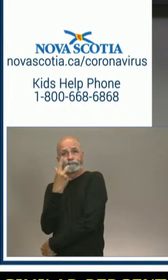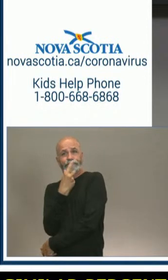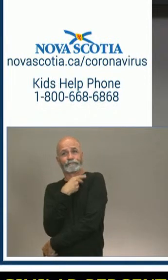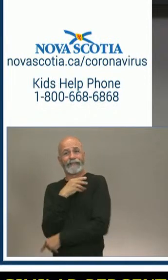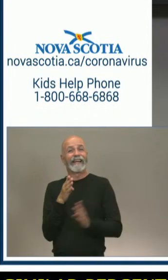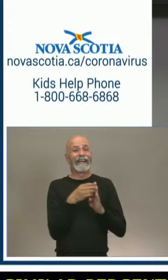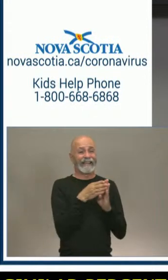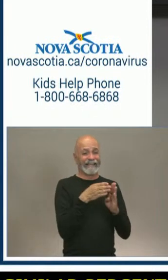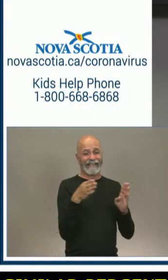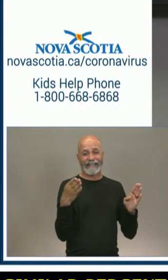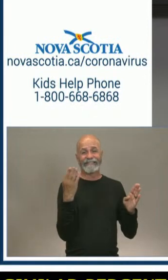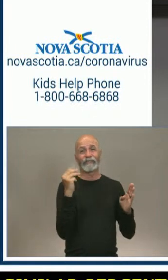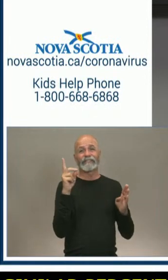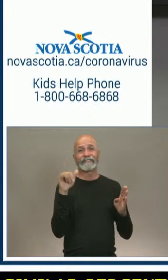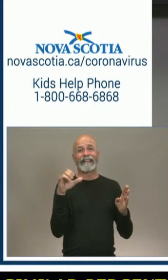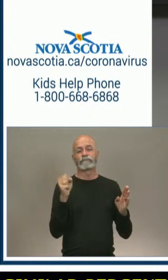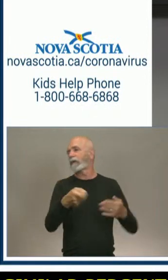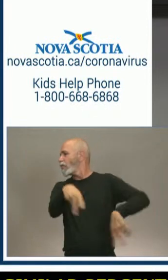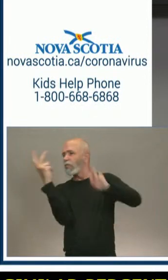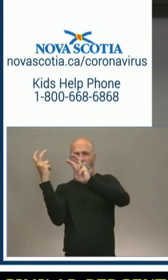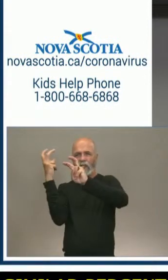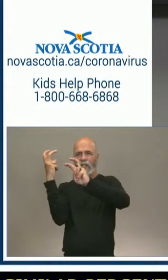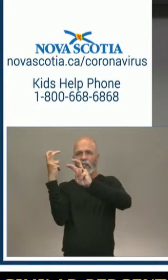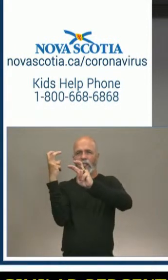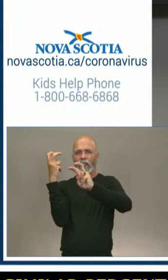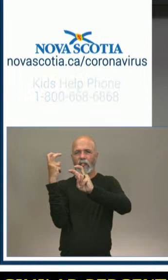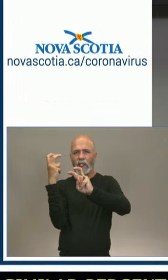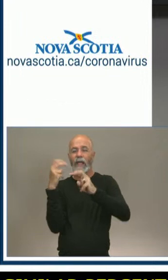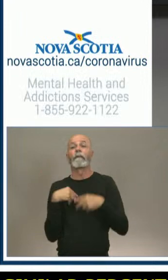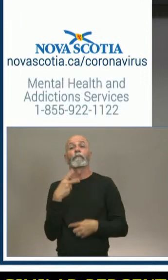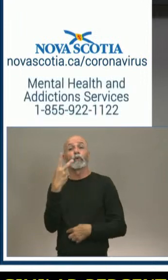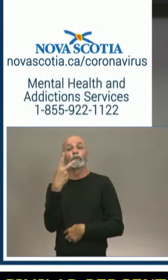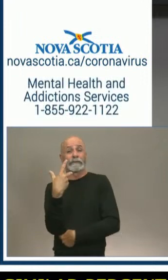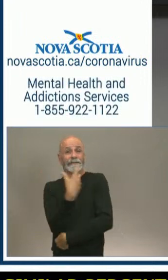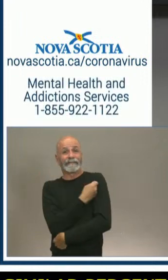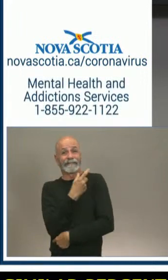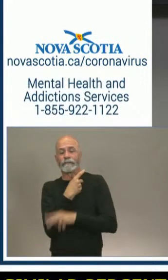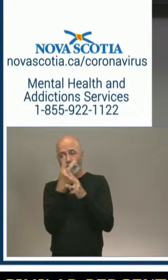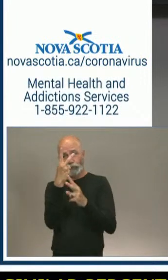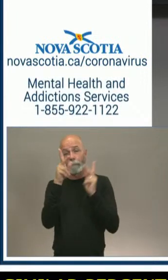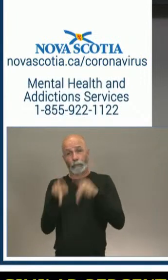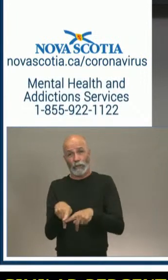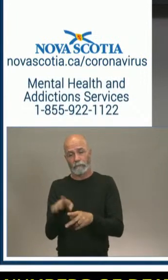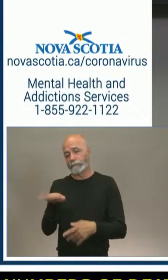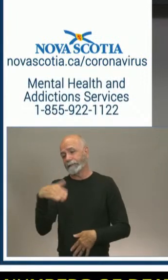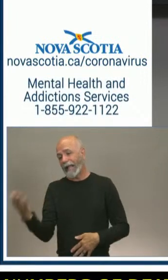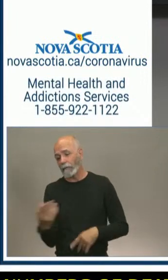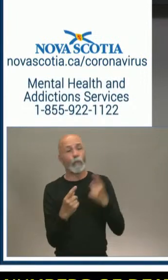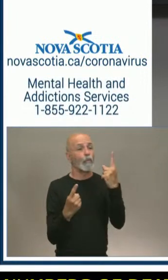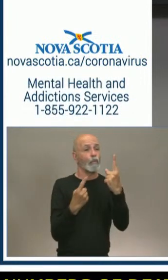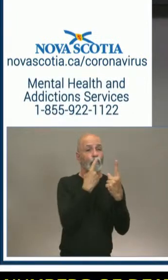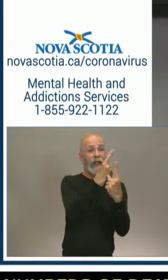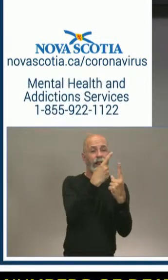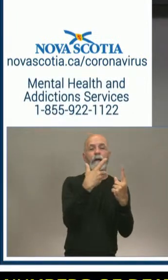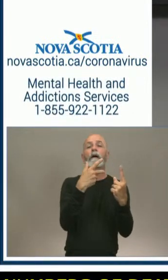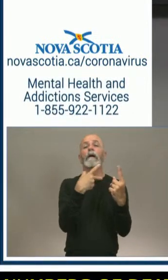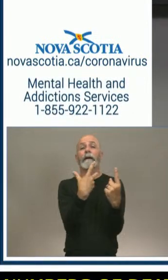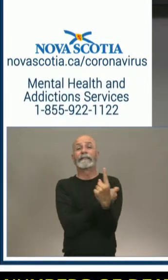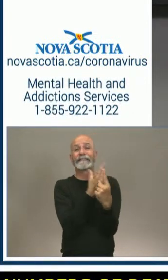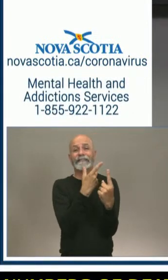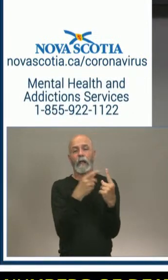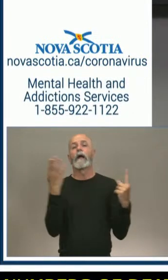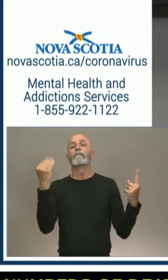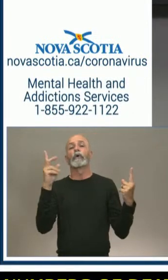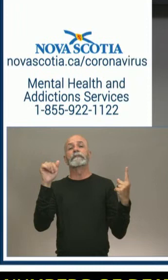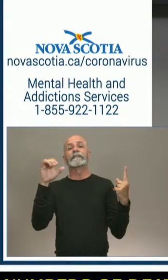after receiving the vaccine, and 2 of the deaths were people who had had 1 dose of vaccine at least 14 days prior to